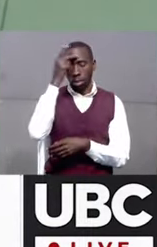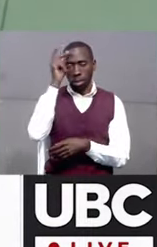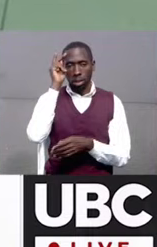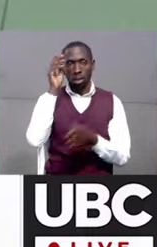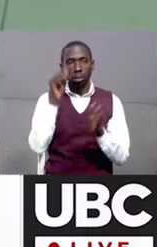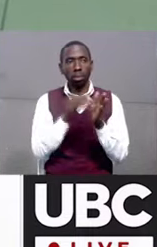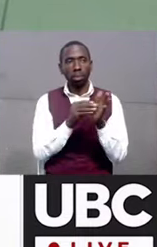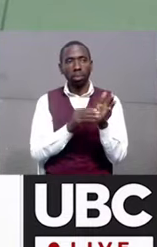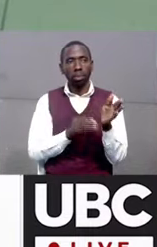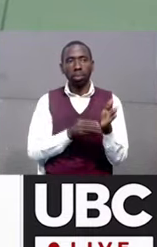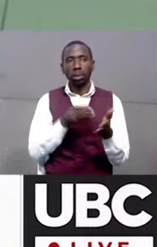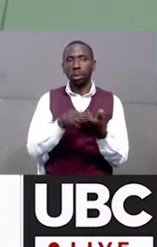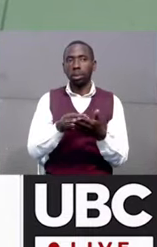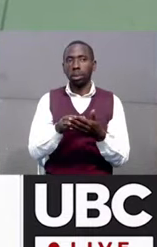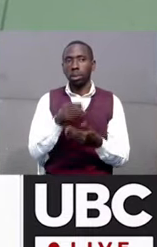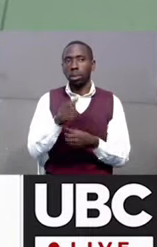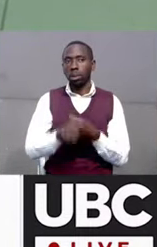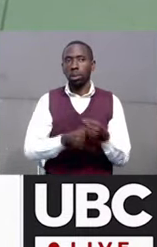for Financial Year